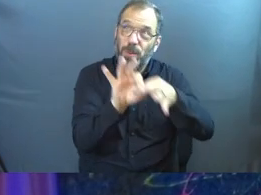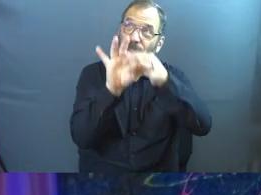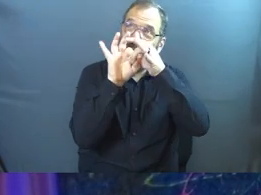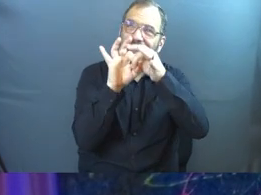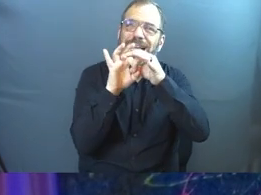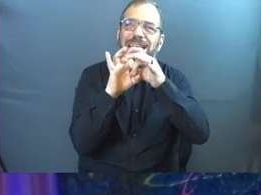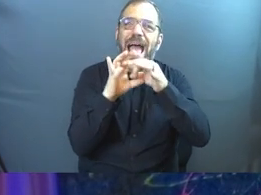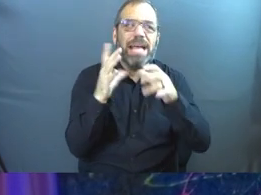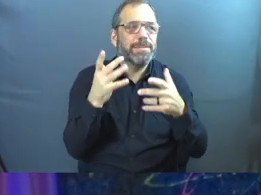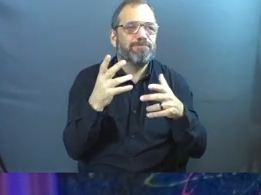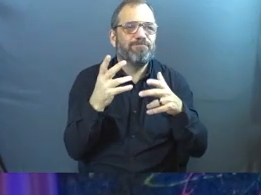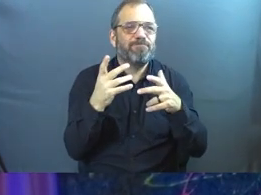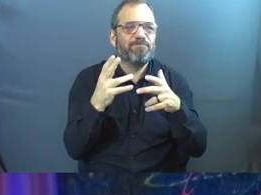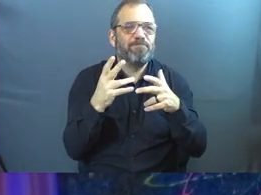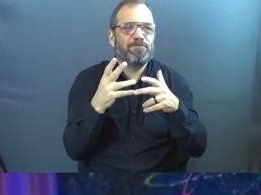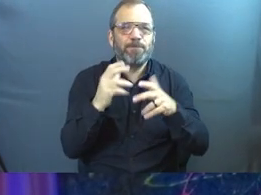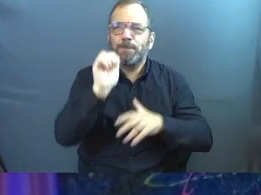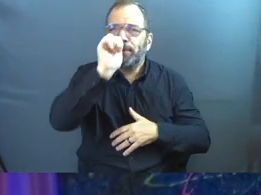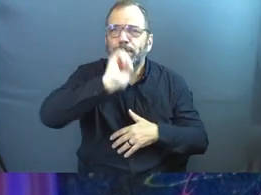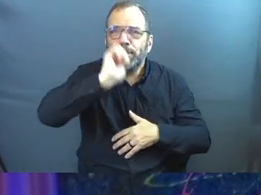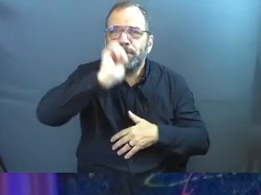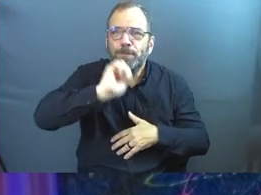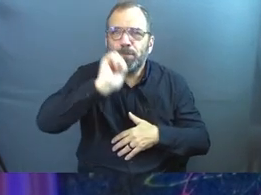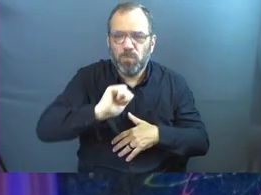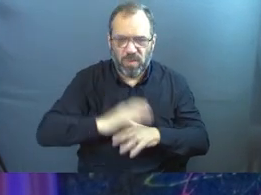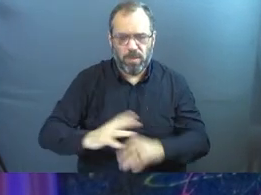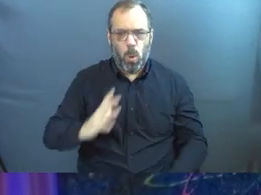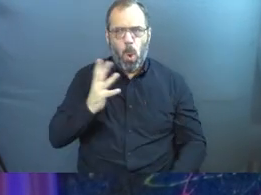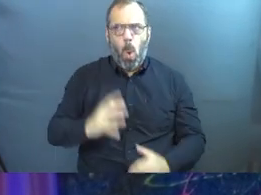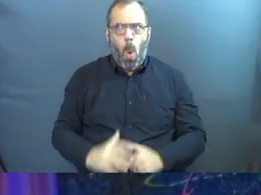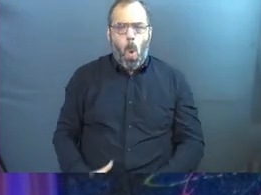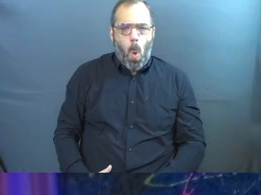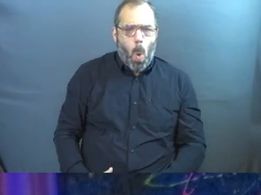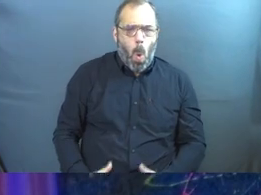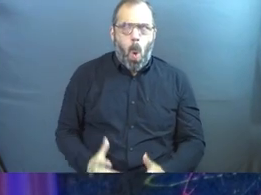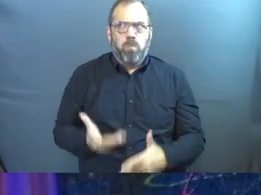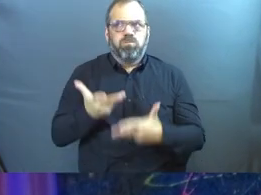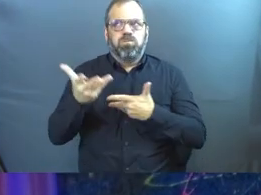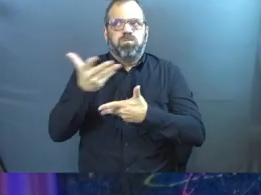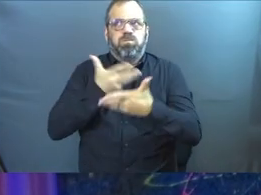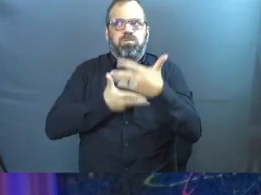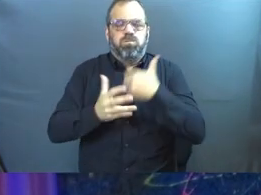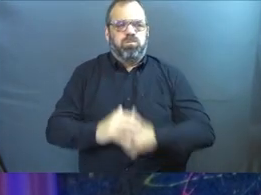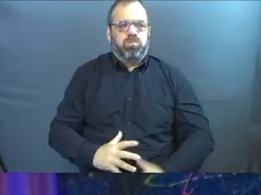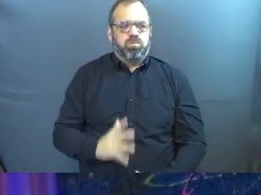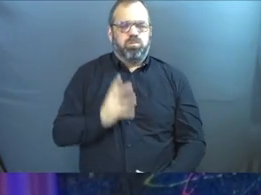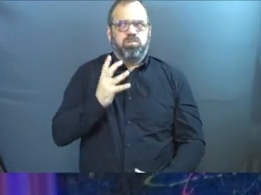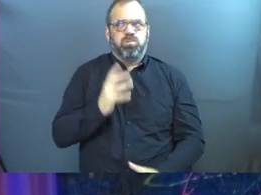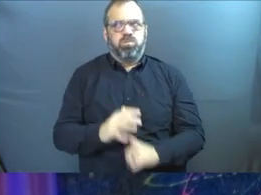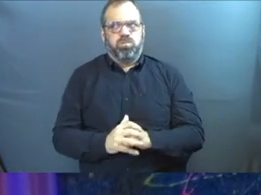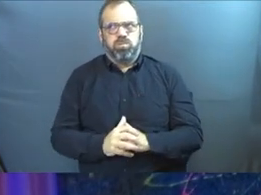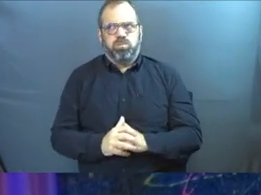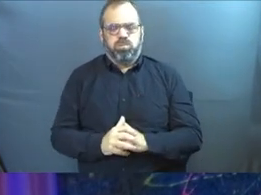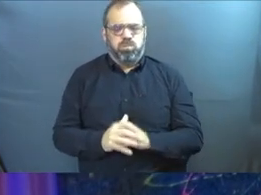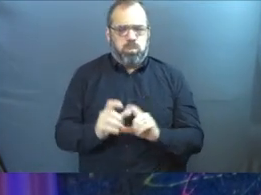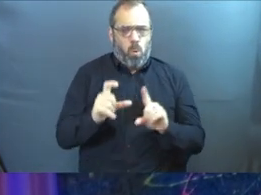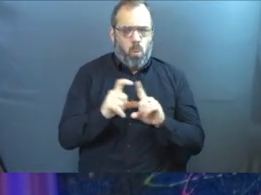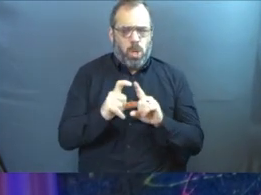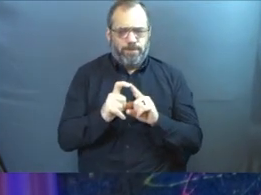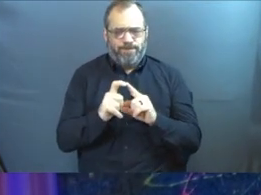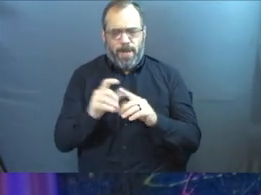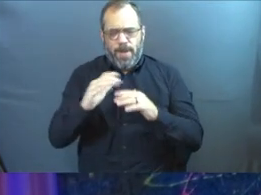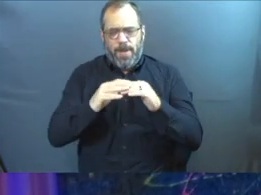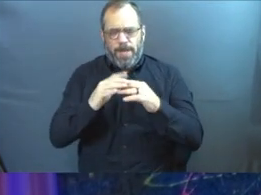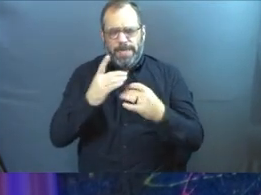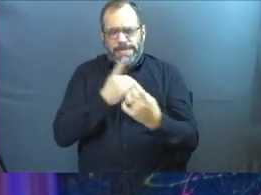as temperamental. You have to be formal in your interactions with him. You have to get the words just